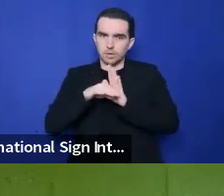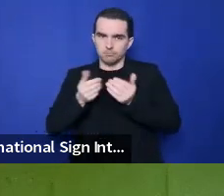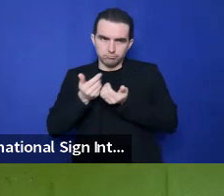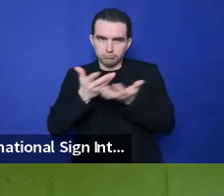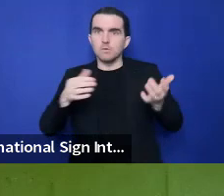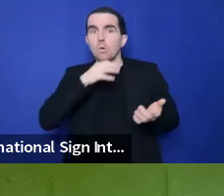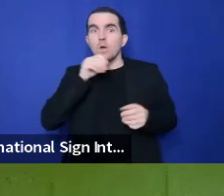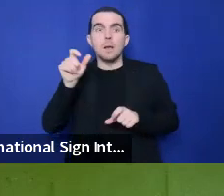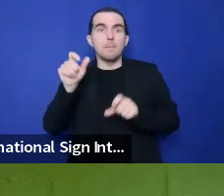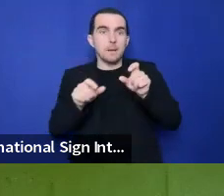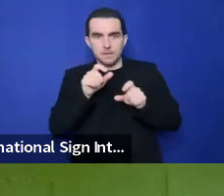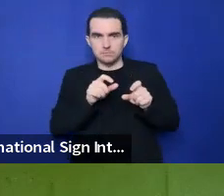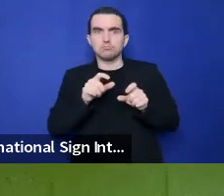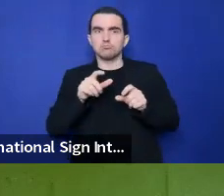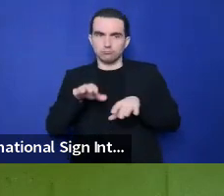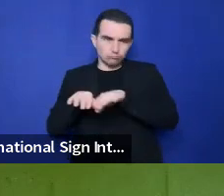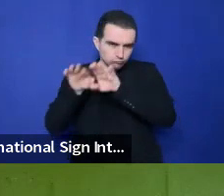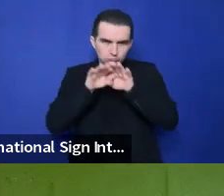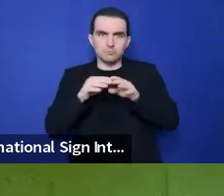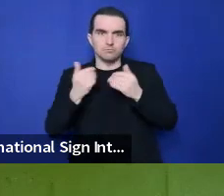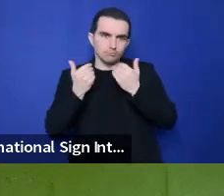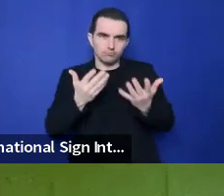eligible persons were receiving these benefits.